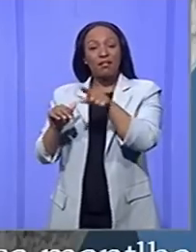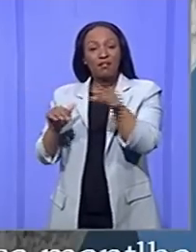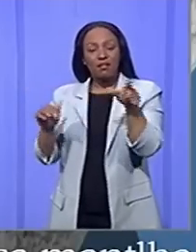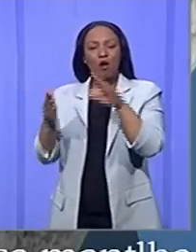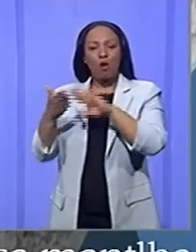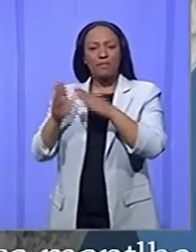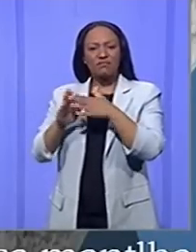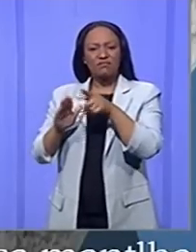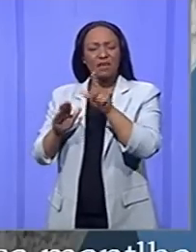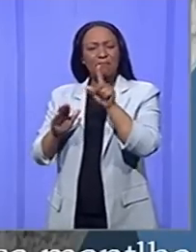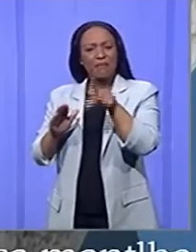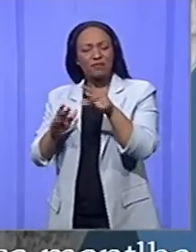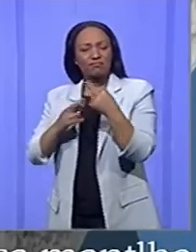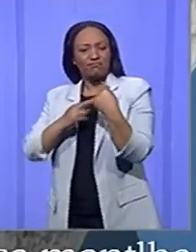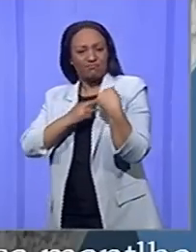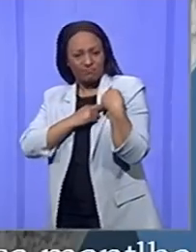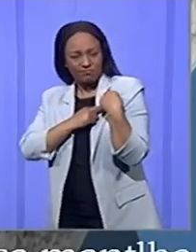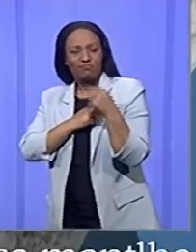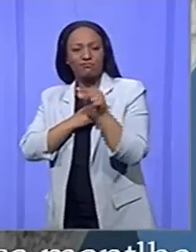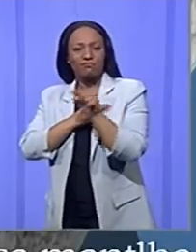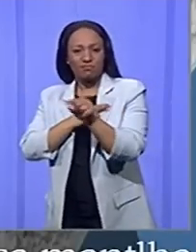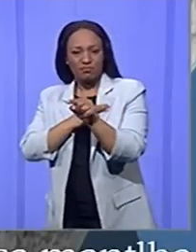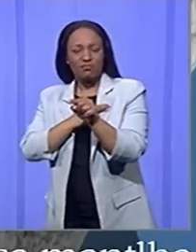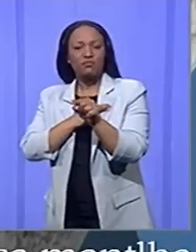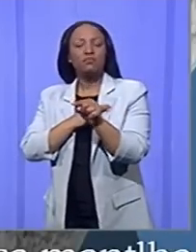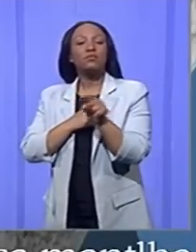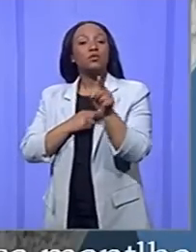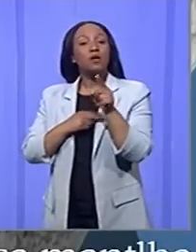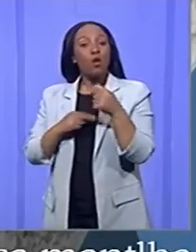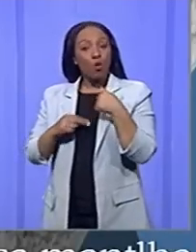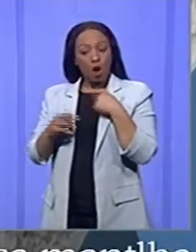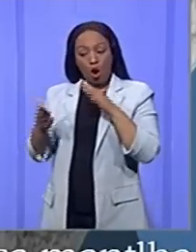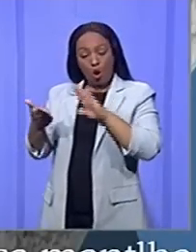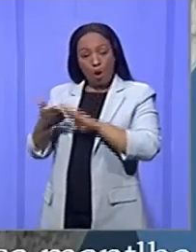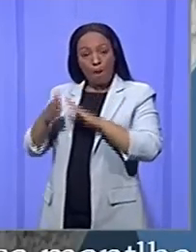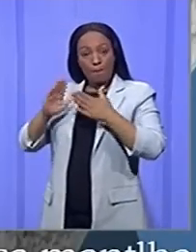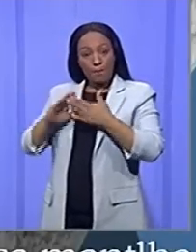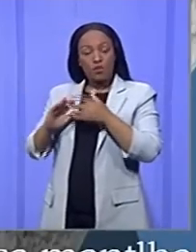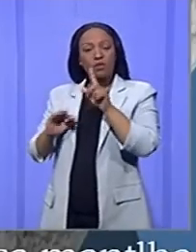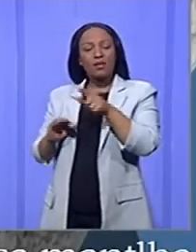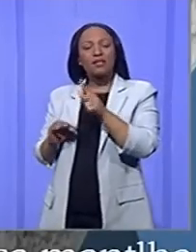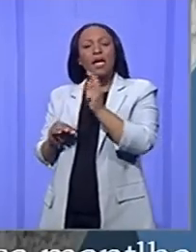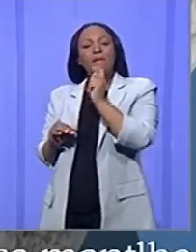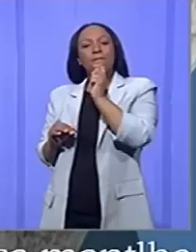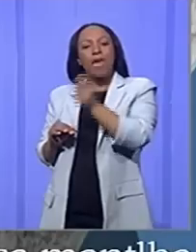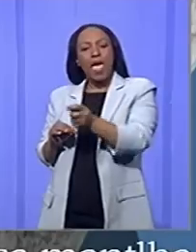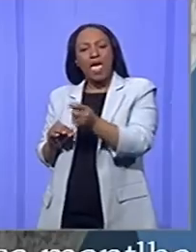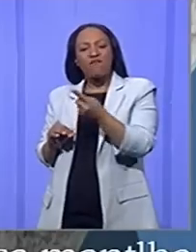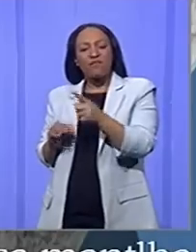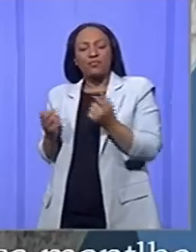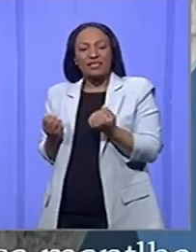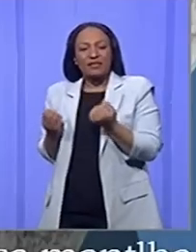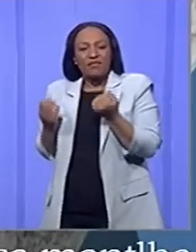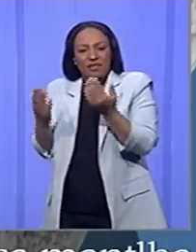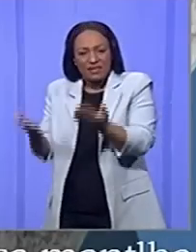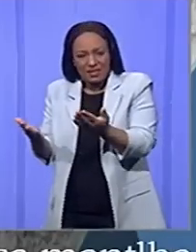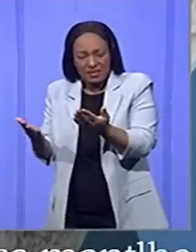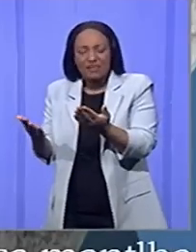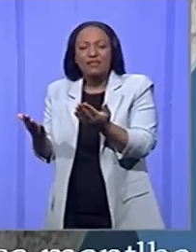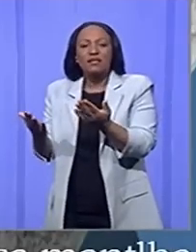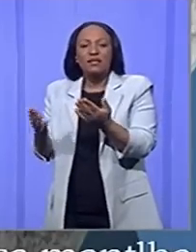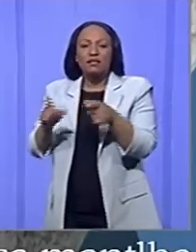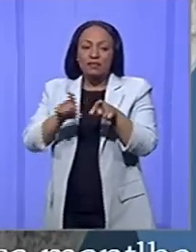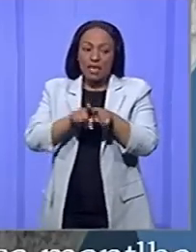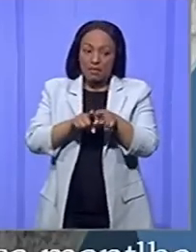le boikarabelo a re lefeng ditshebeletso hore re kgone ho thusa dimasepala tsa rona empa o tshwantse o nkuwe mehato